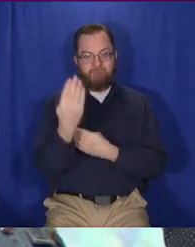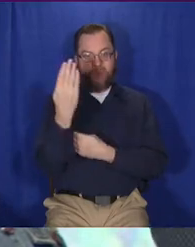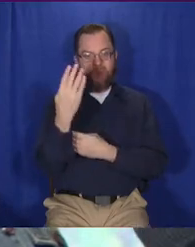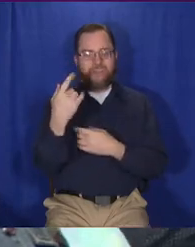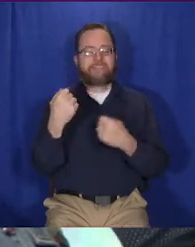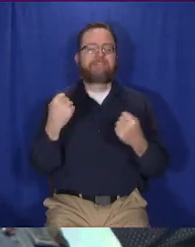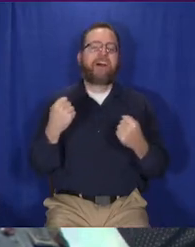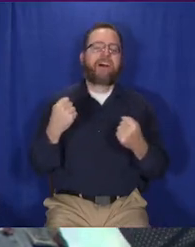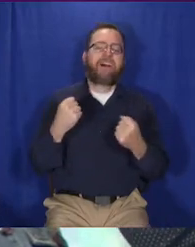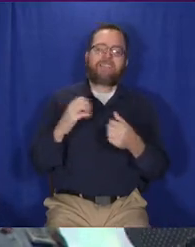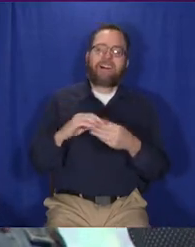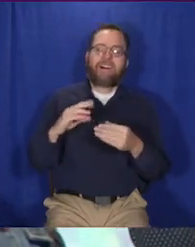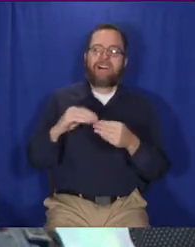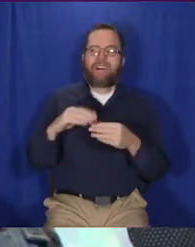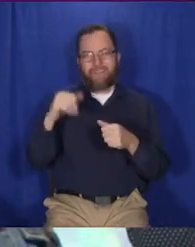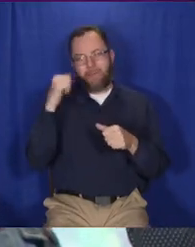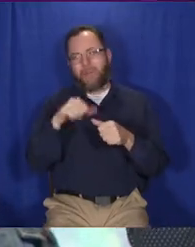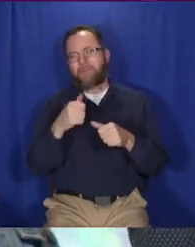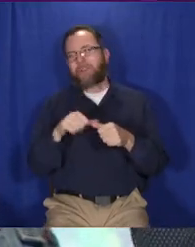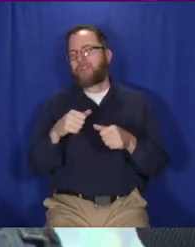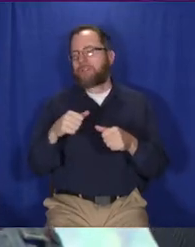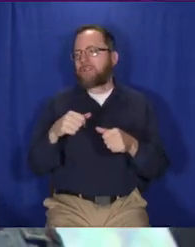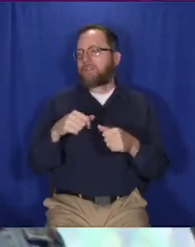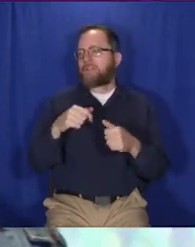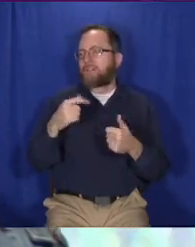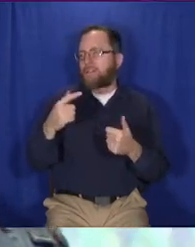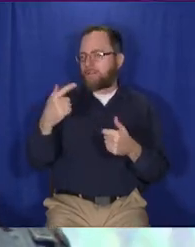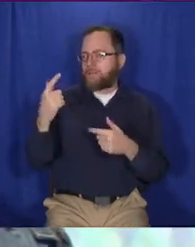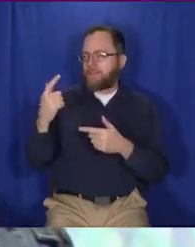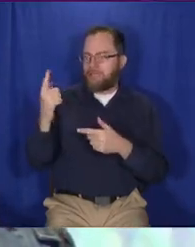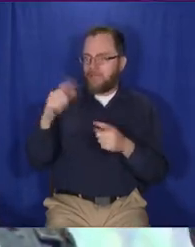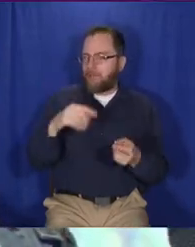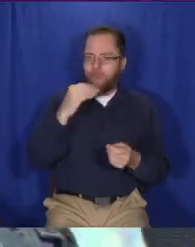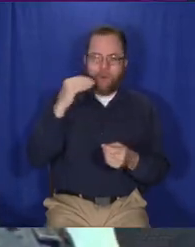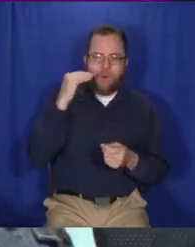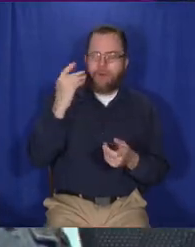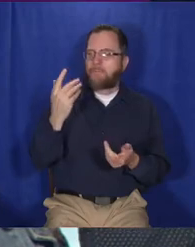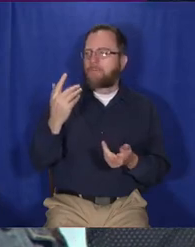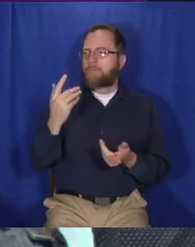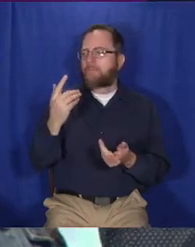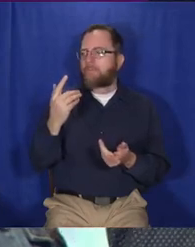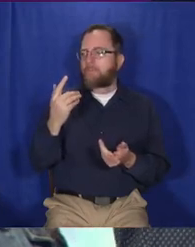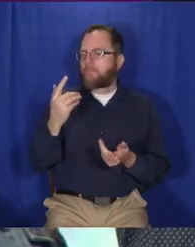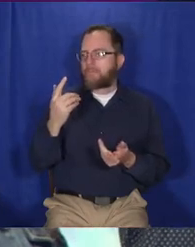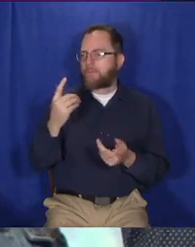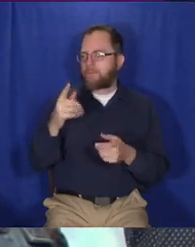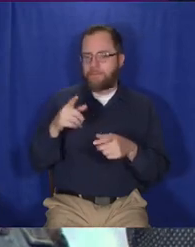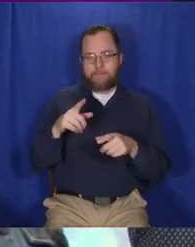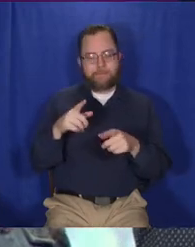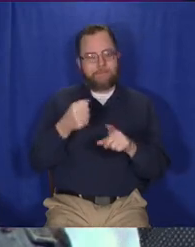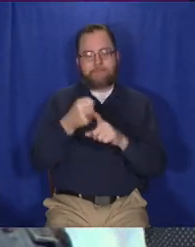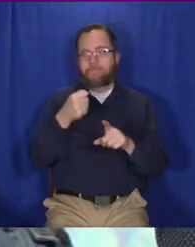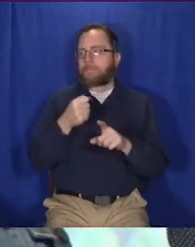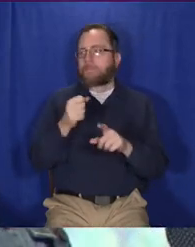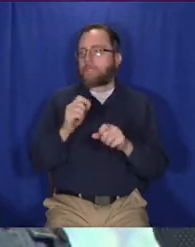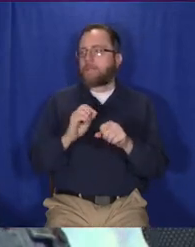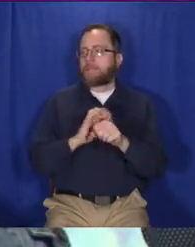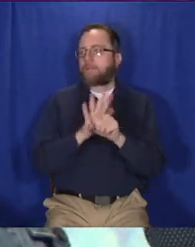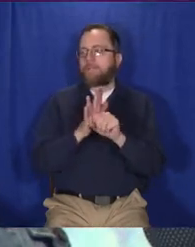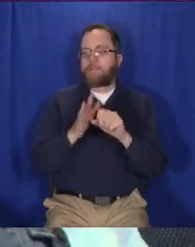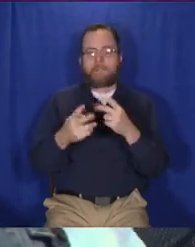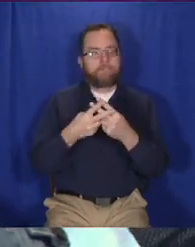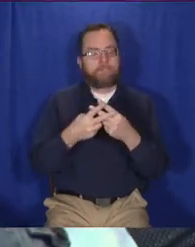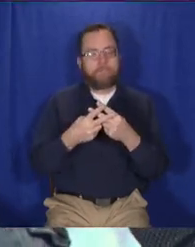us to give us this huge mm-hmm. block of time. Our family's so busy, and we're like everybody else. We're running around doing all kinds of things. Yeah. When